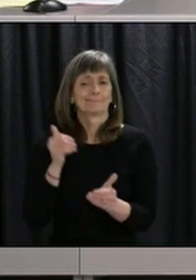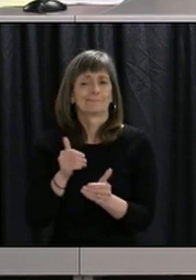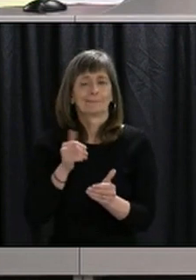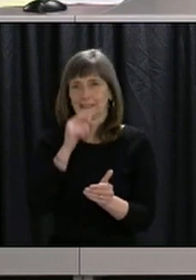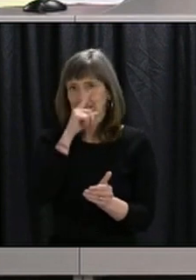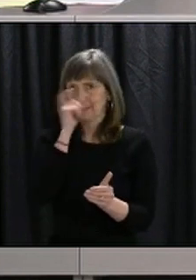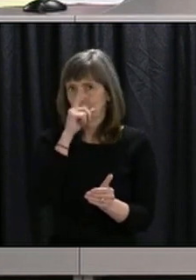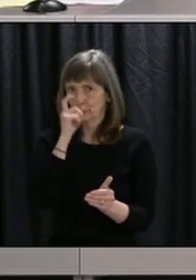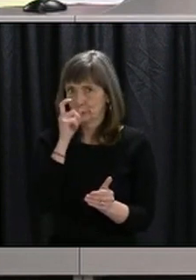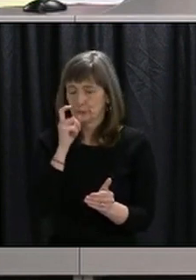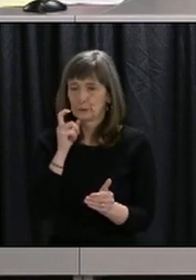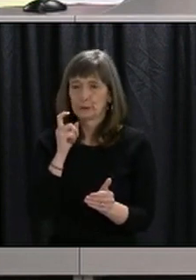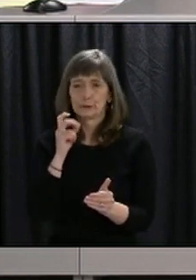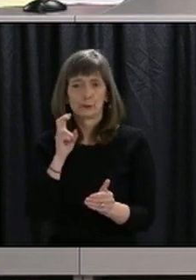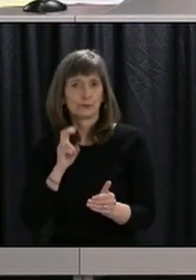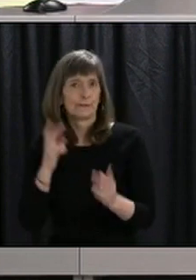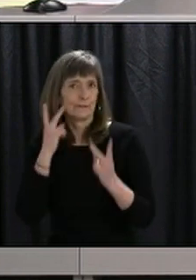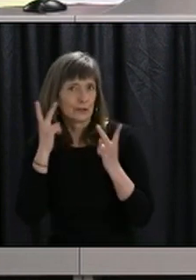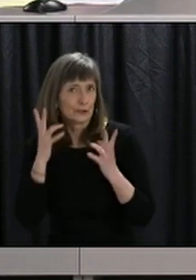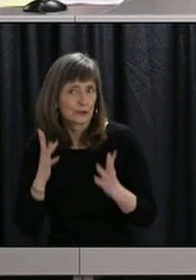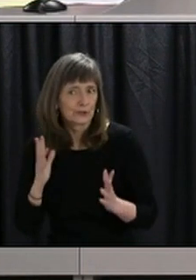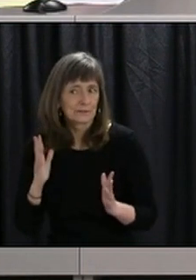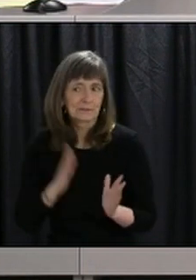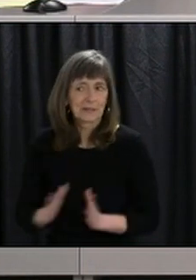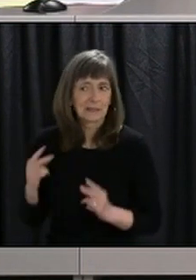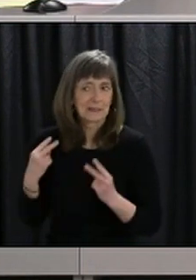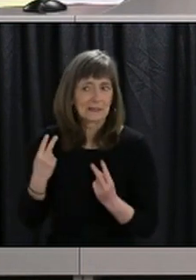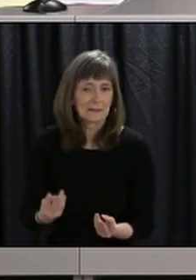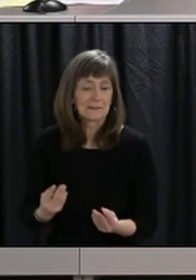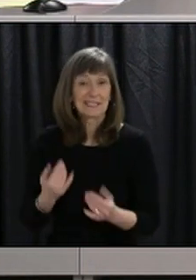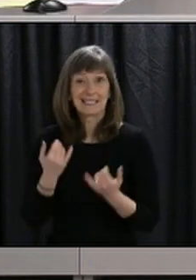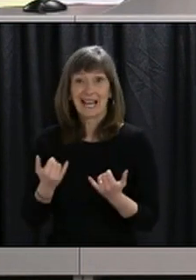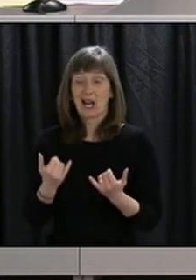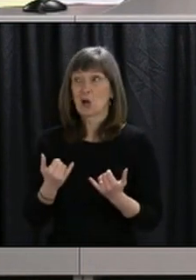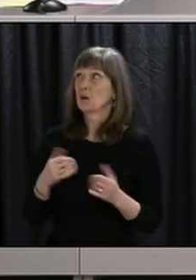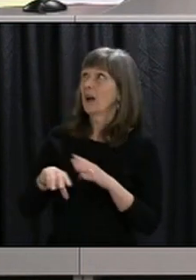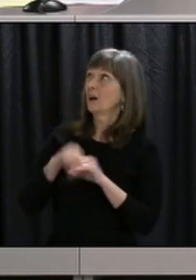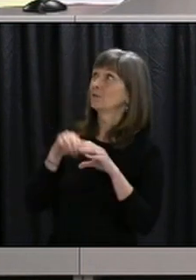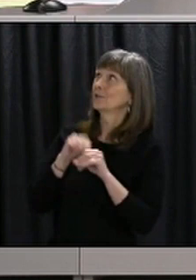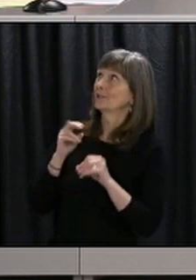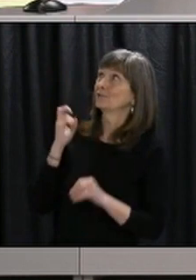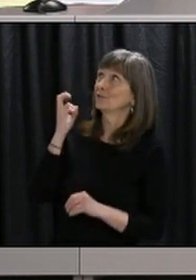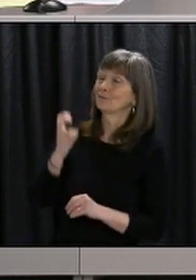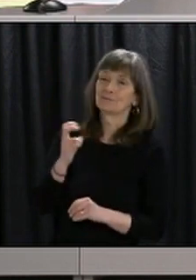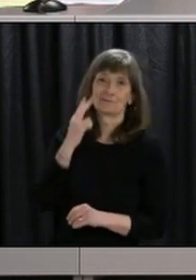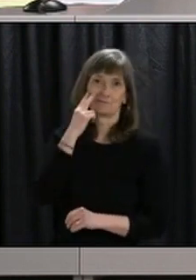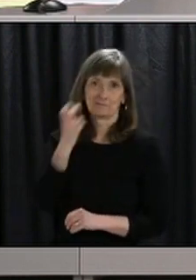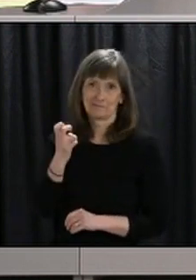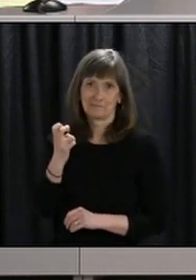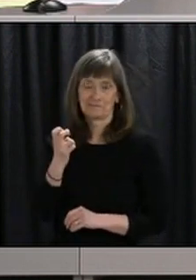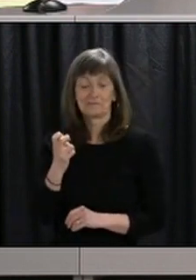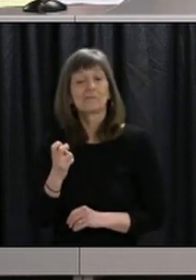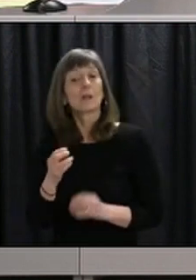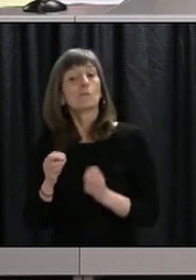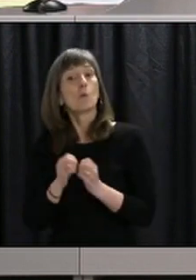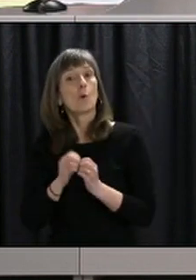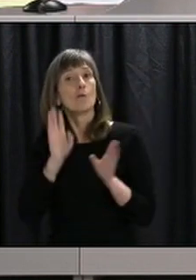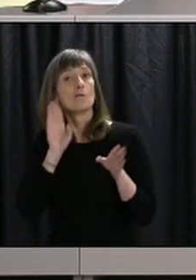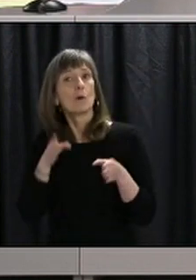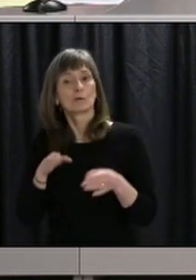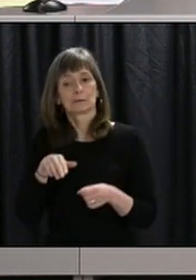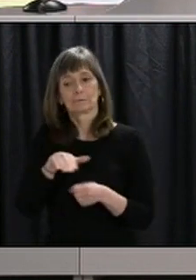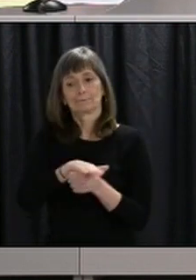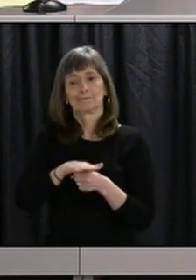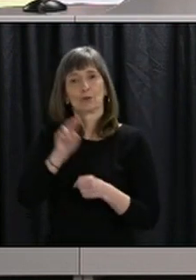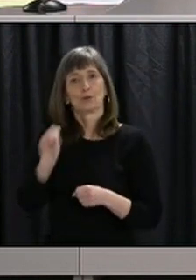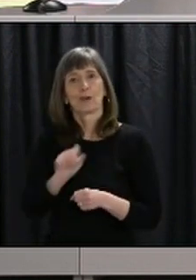local operators can't really count on external tourists coming to the province, and they may want to turn to locals. What type of direction